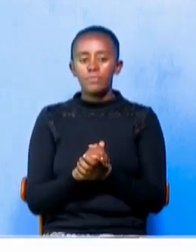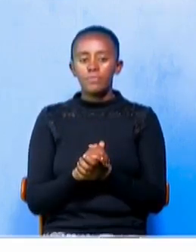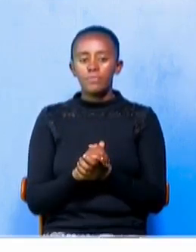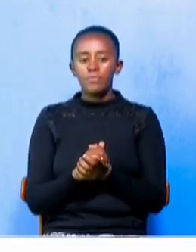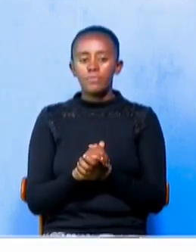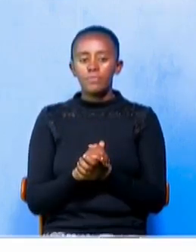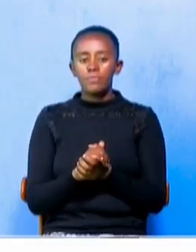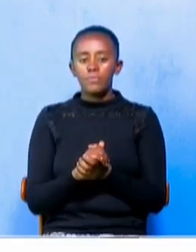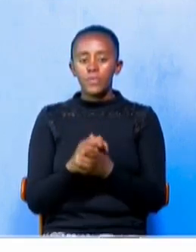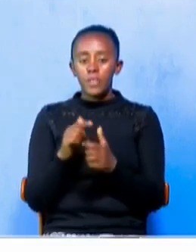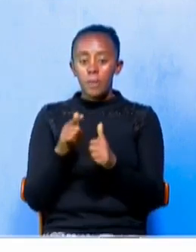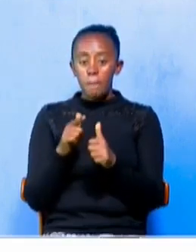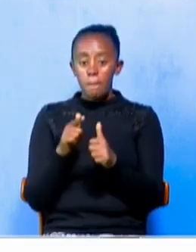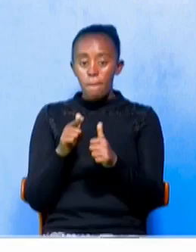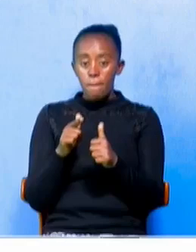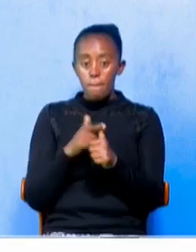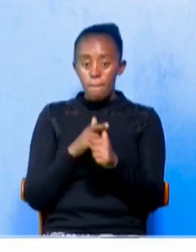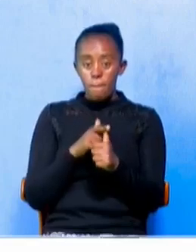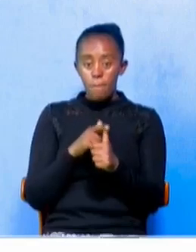My first question is,